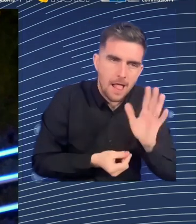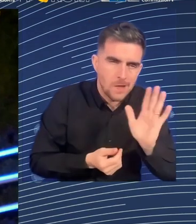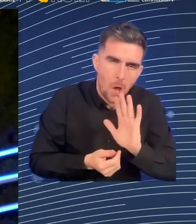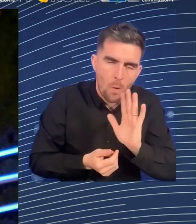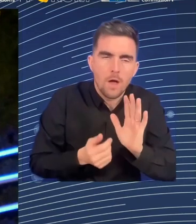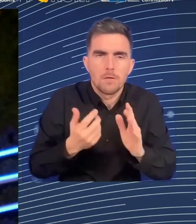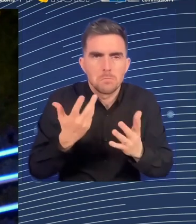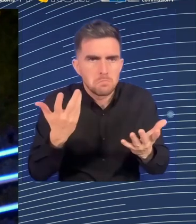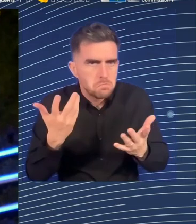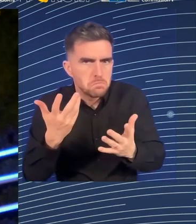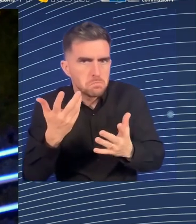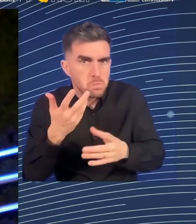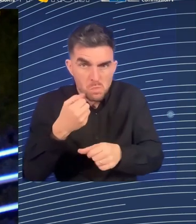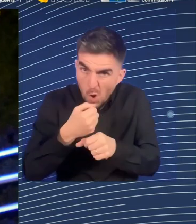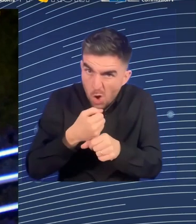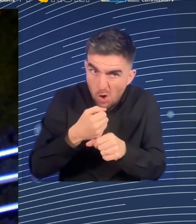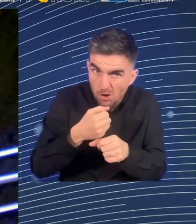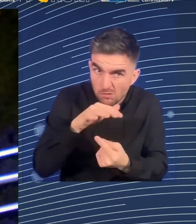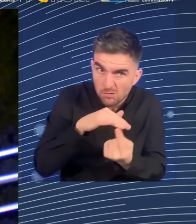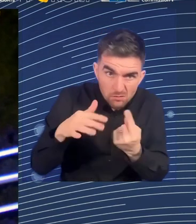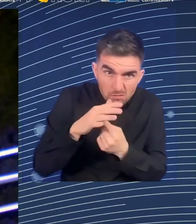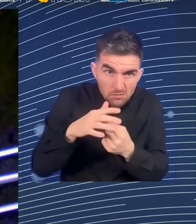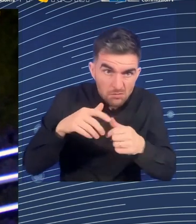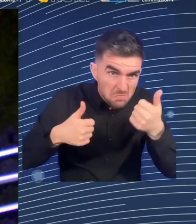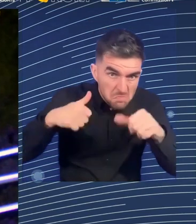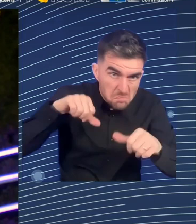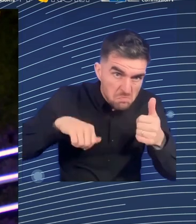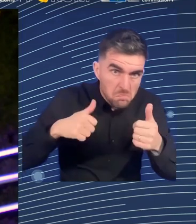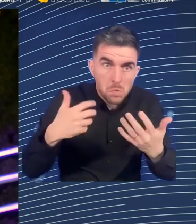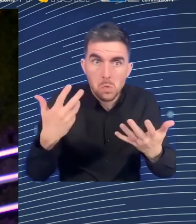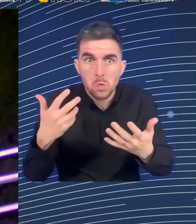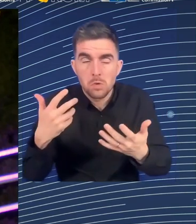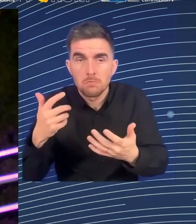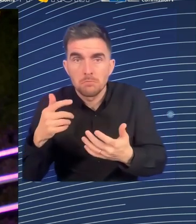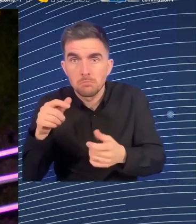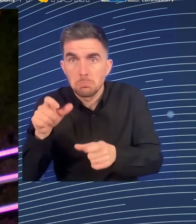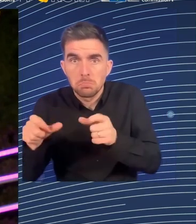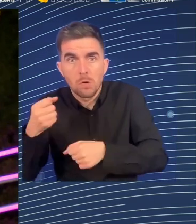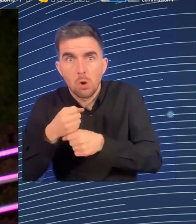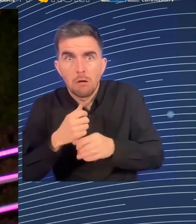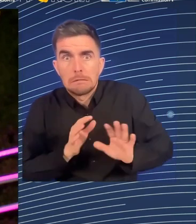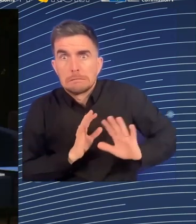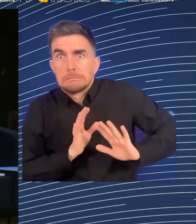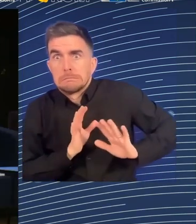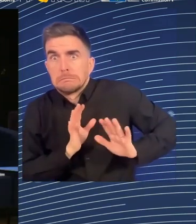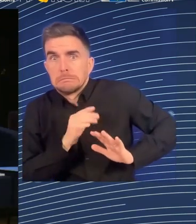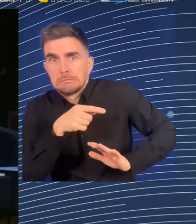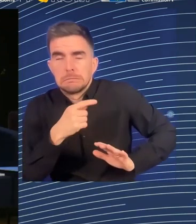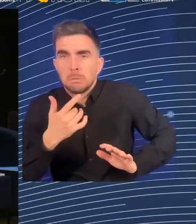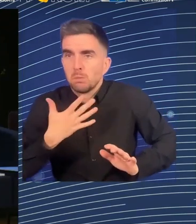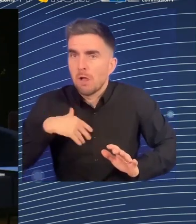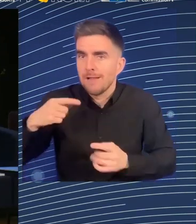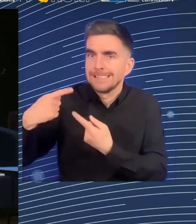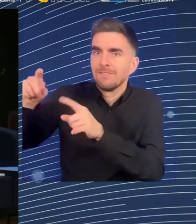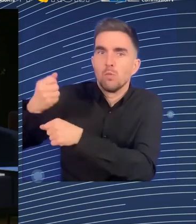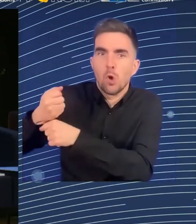else. Or it could even be the case some health professionals, because themselves they face some, you know, difficulties, they may not want